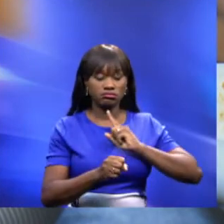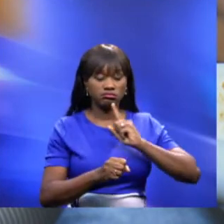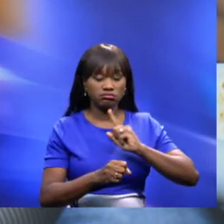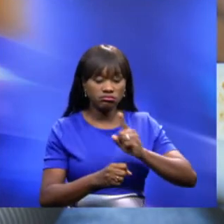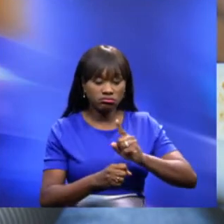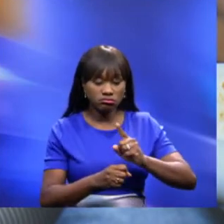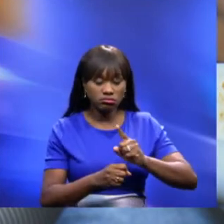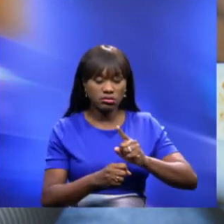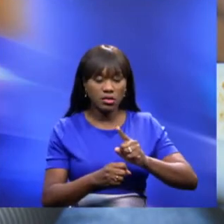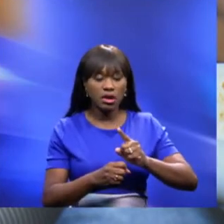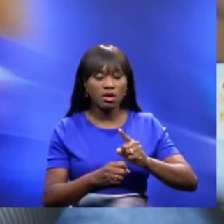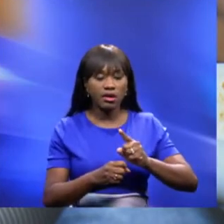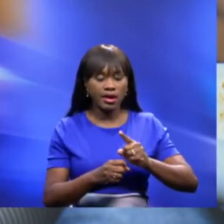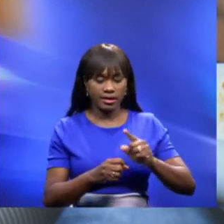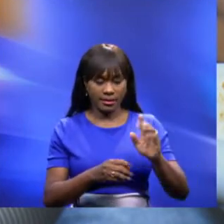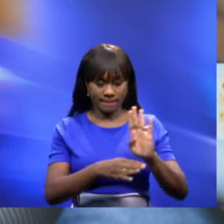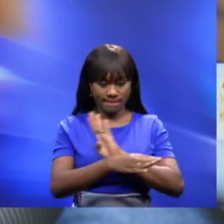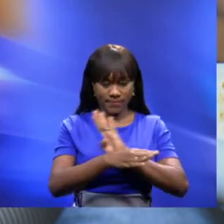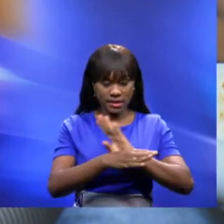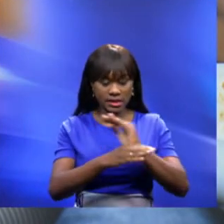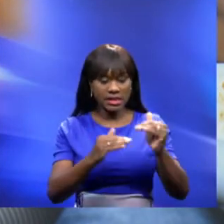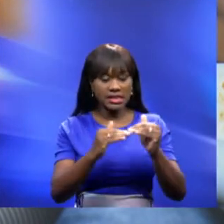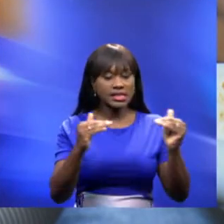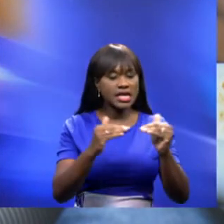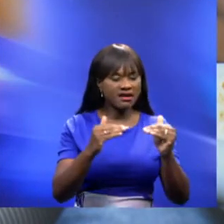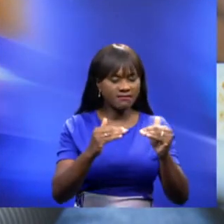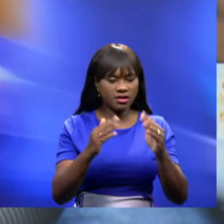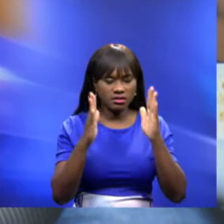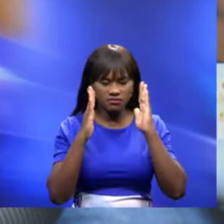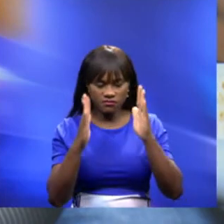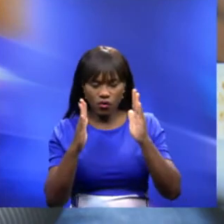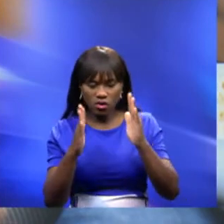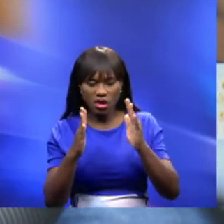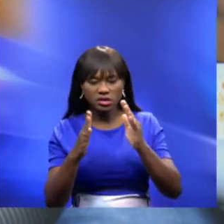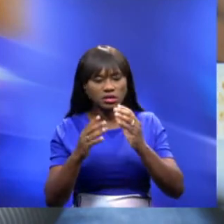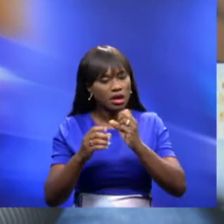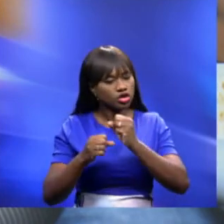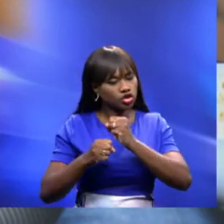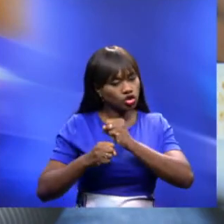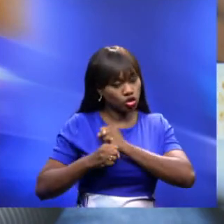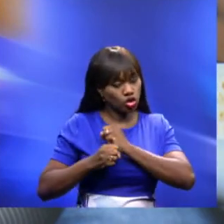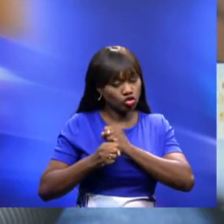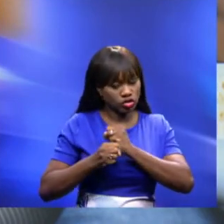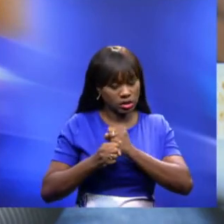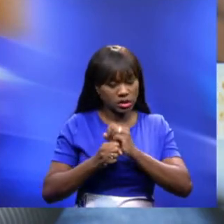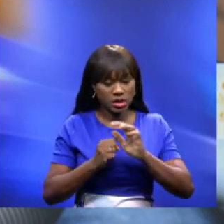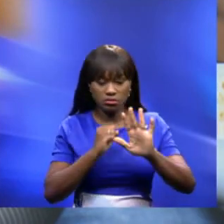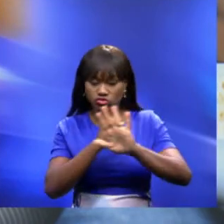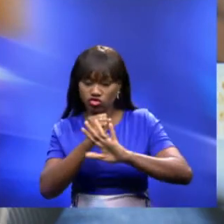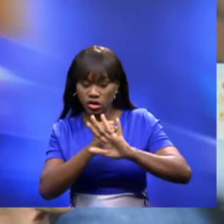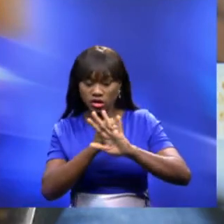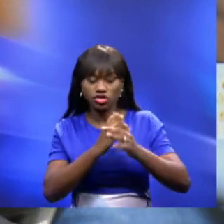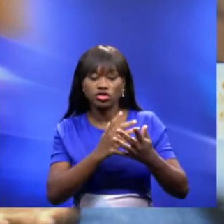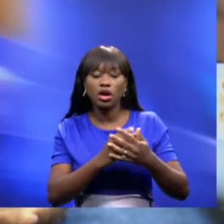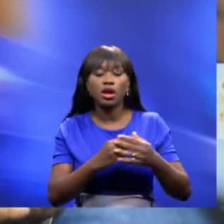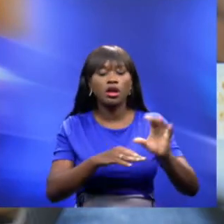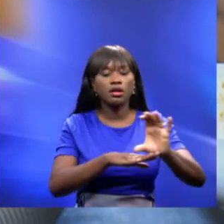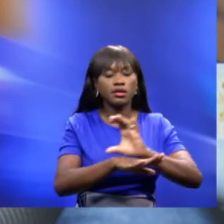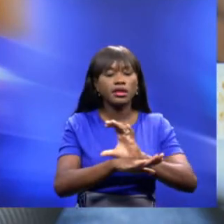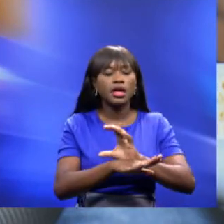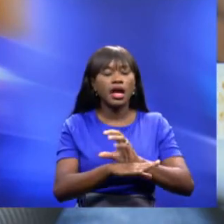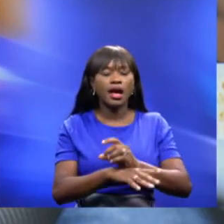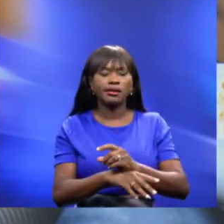the enterprise level, we address security items. And at the individual level to make persons